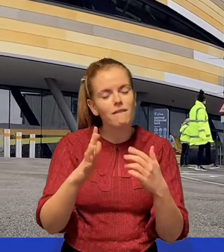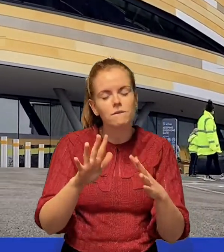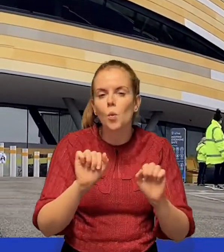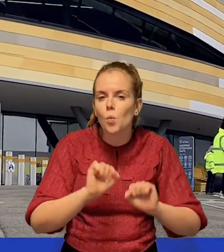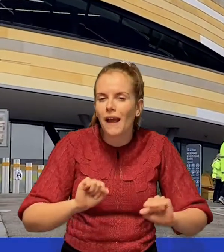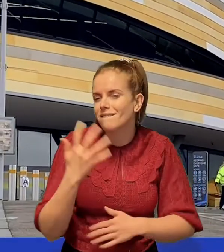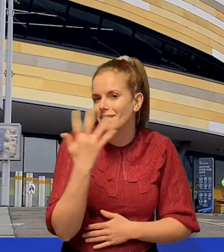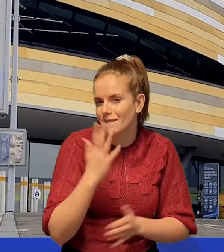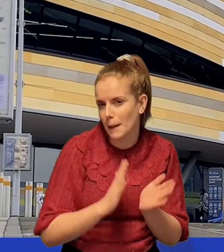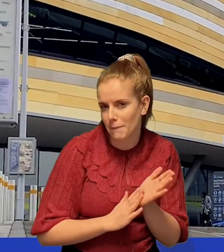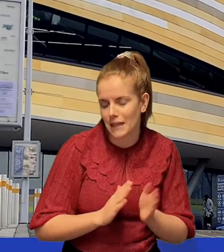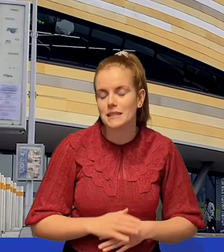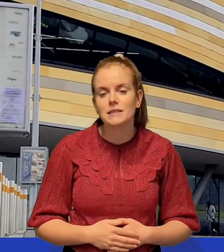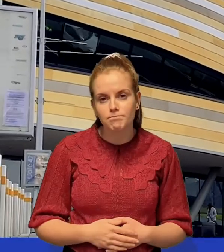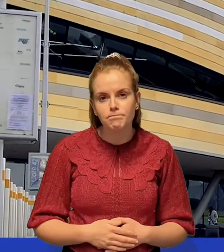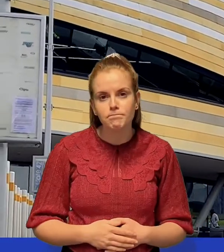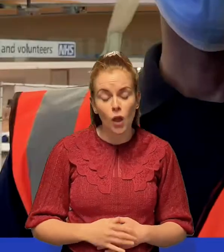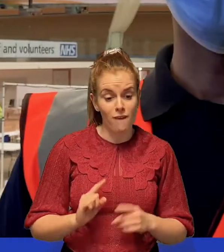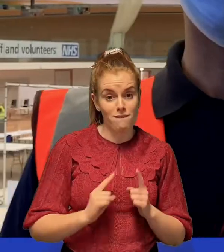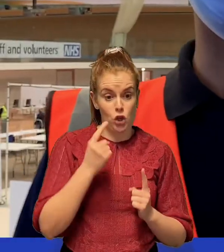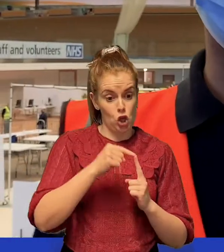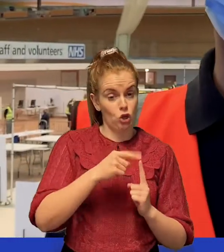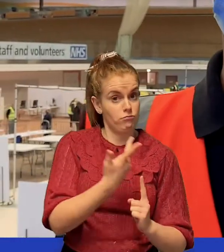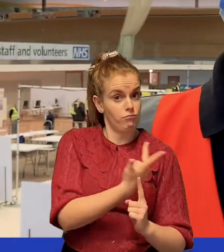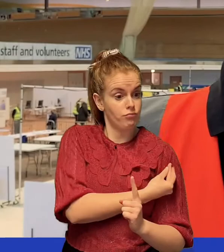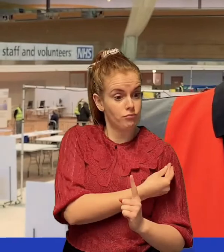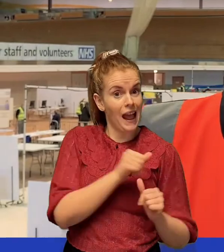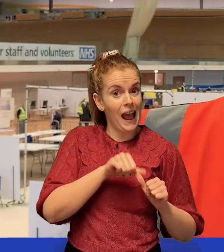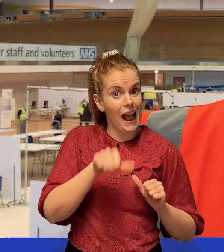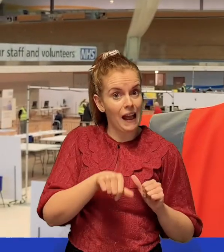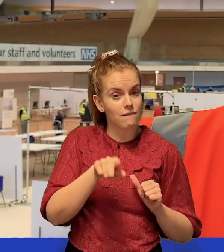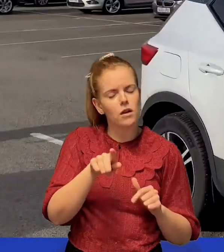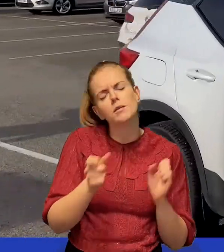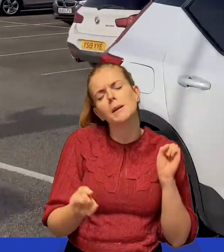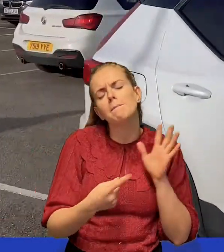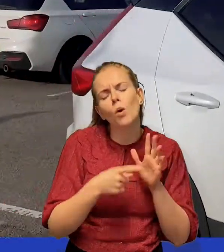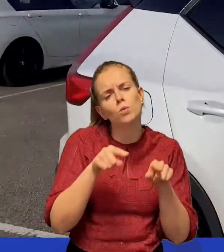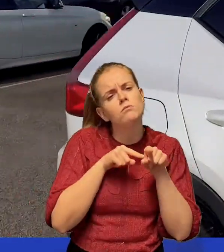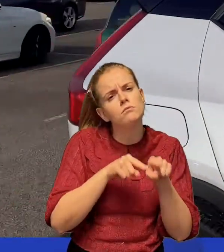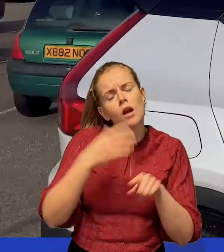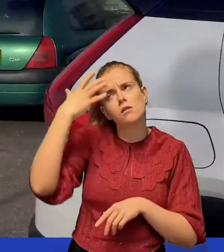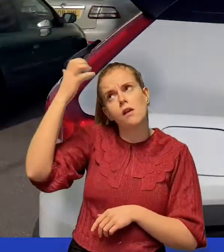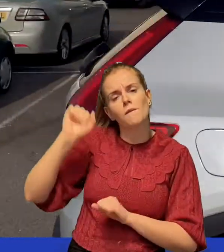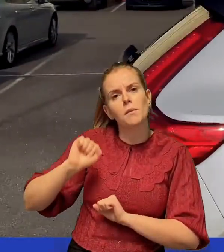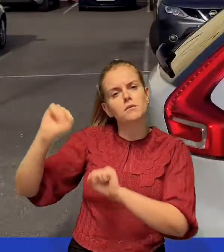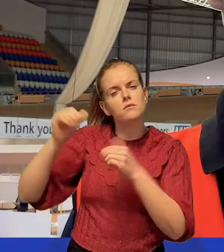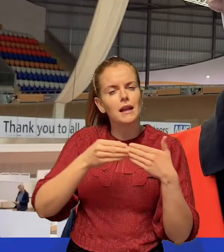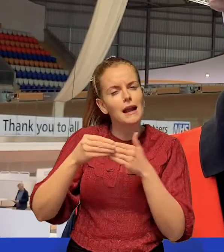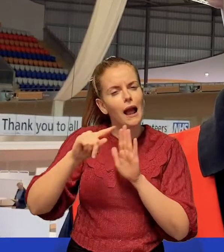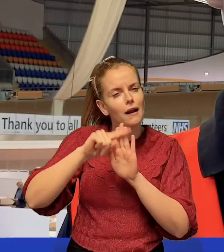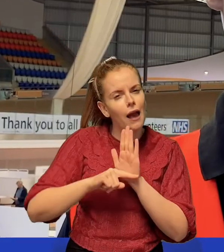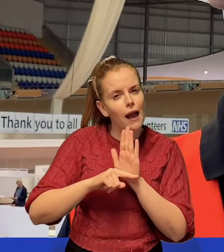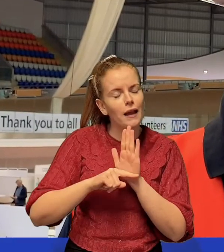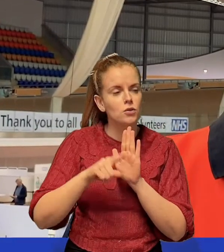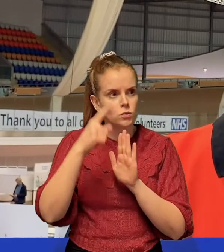you've had your vaccination. After your first vaccine, it is important you continue to observe government guidance to